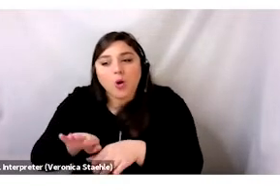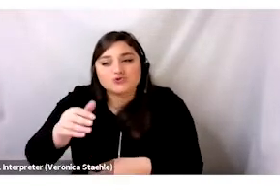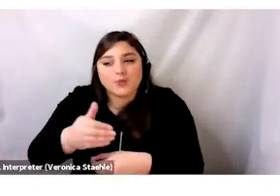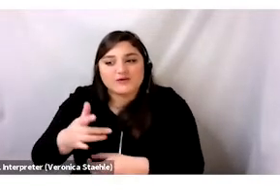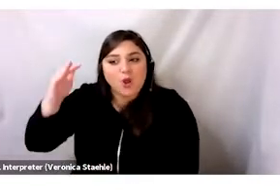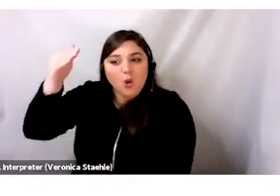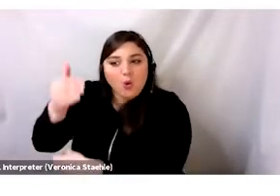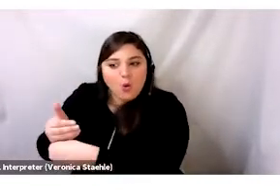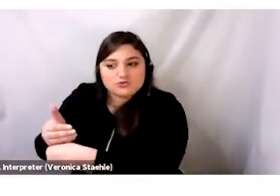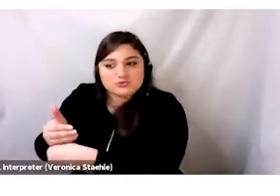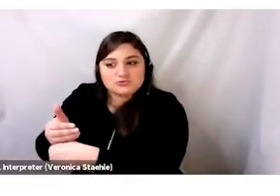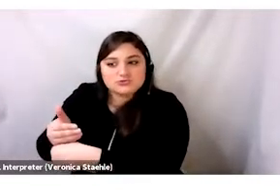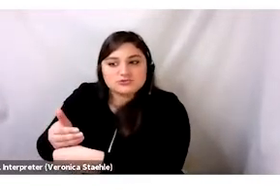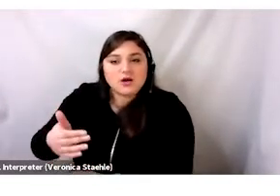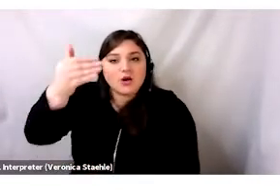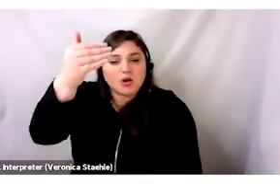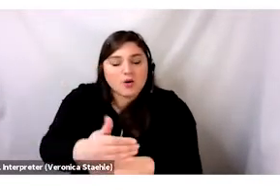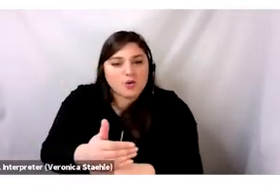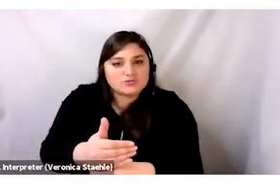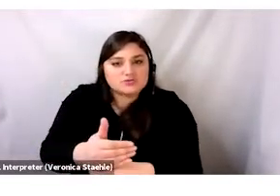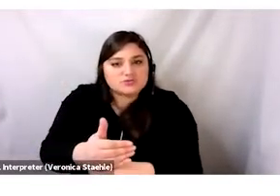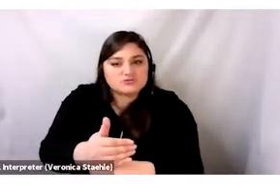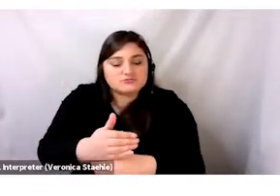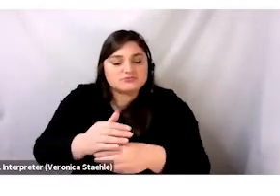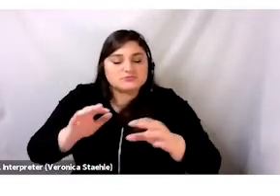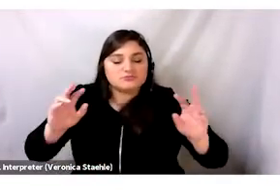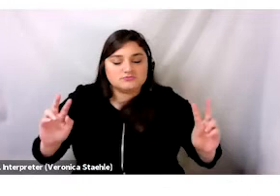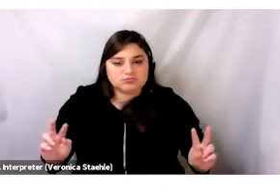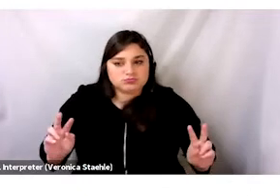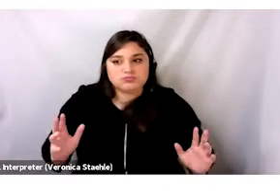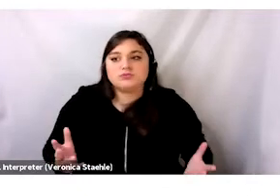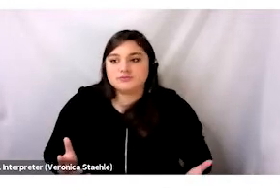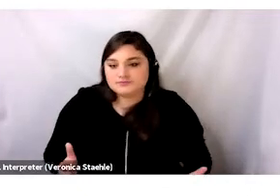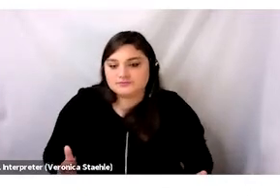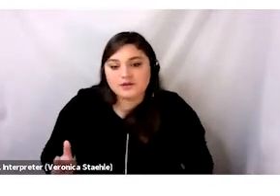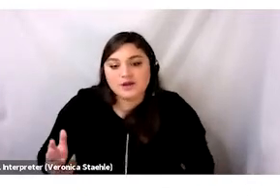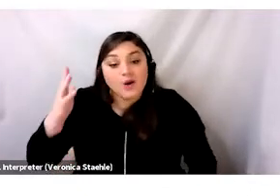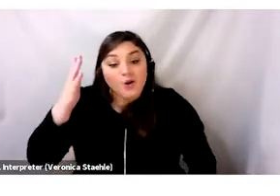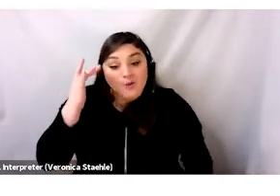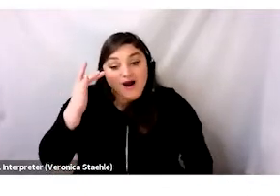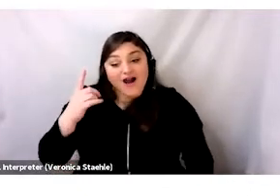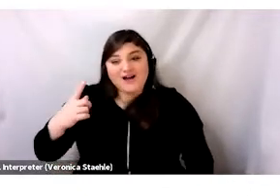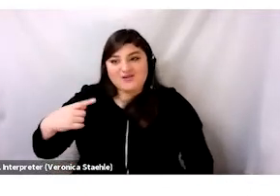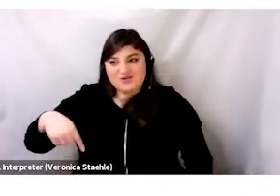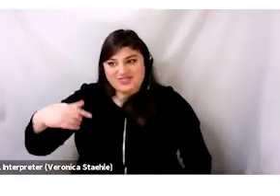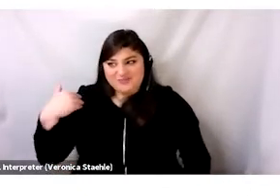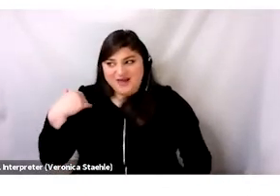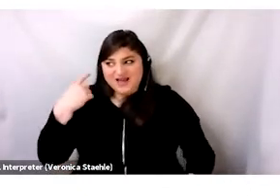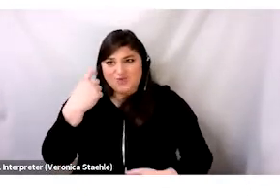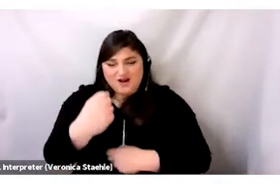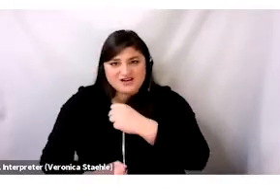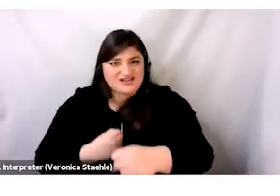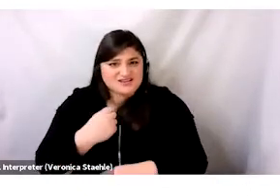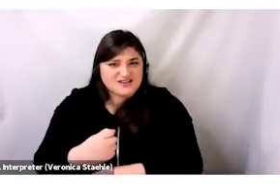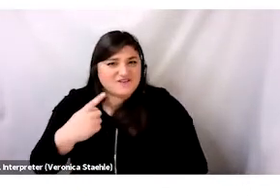recover. Um, I think we have had such a painful year